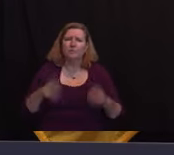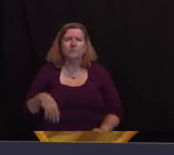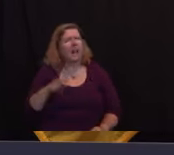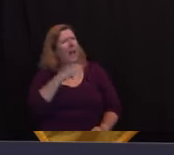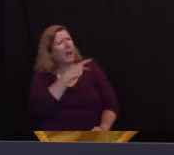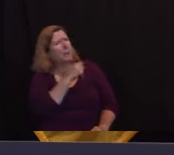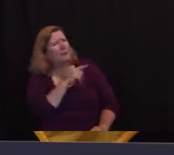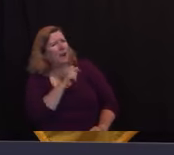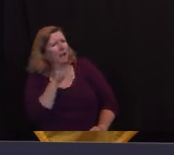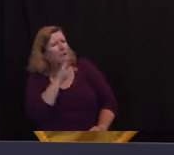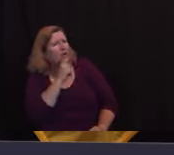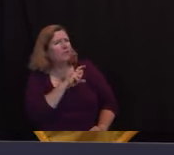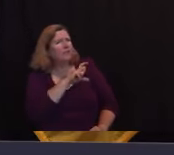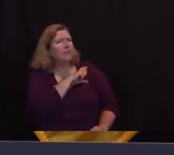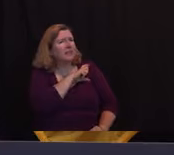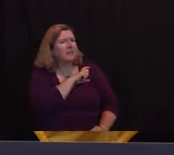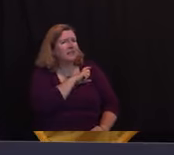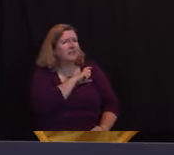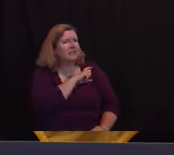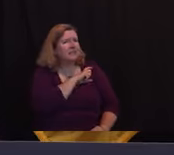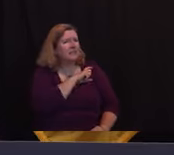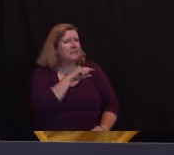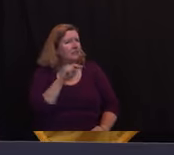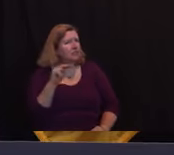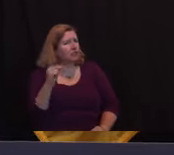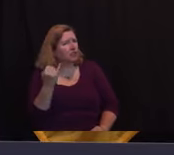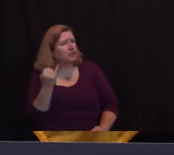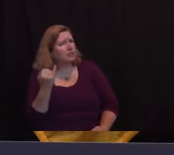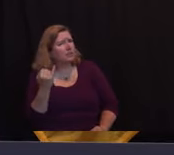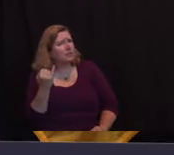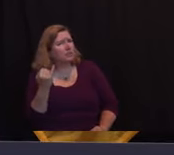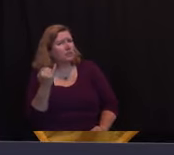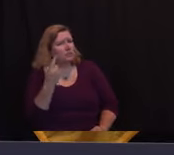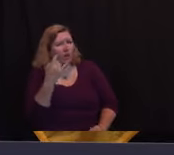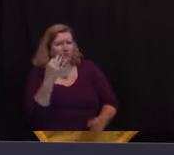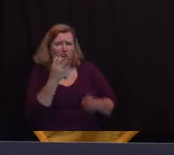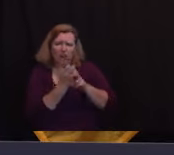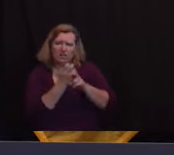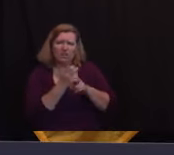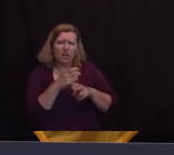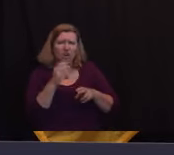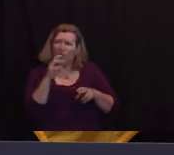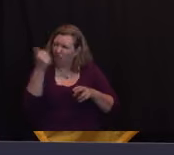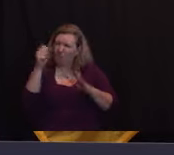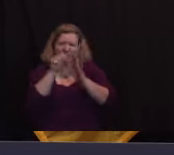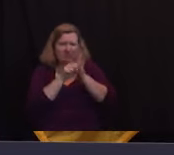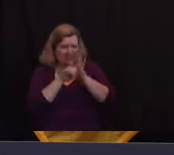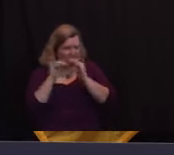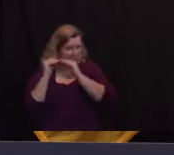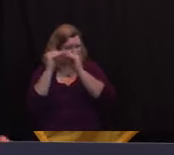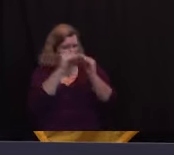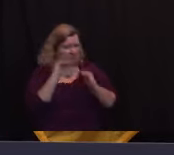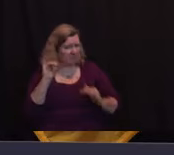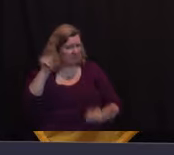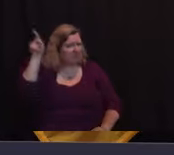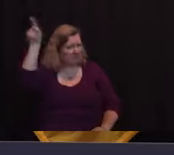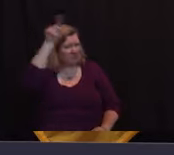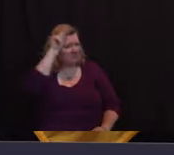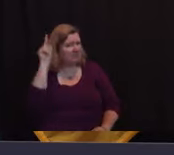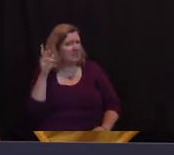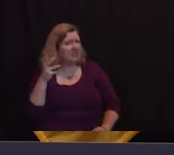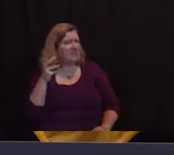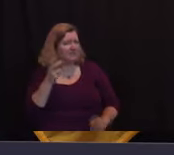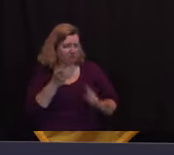Jersey. This is, I think, a national reality, and I assume, among other things, you got a lot of folks, when you look at who